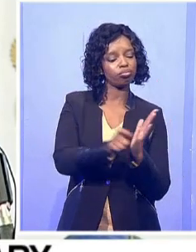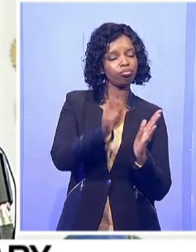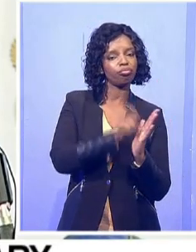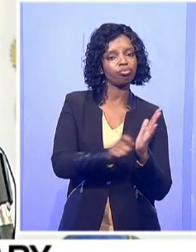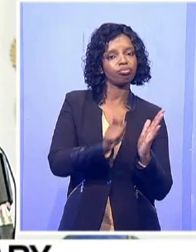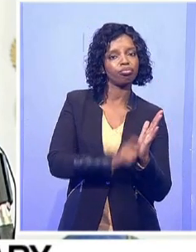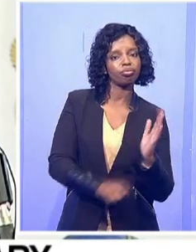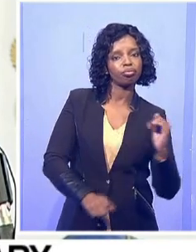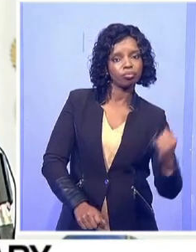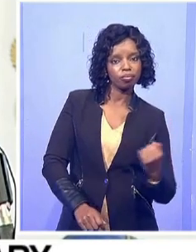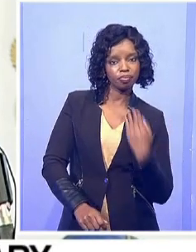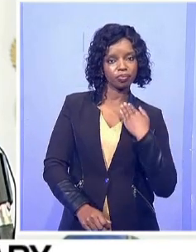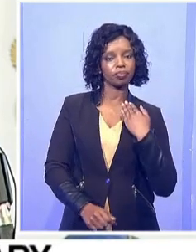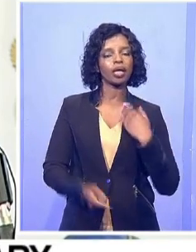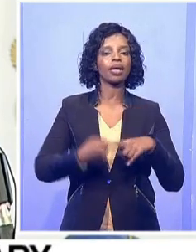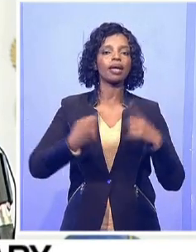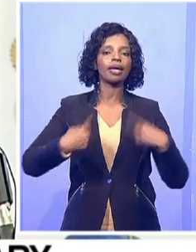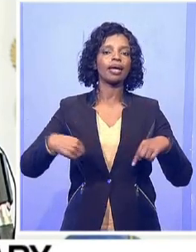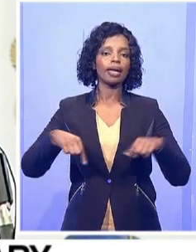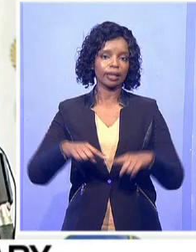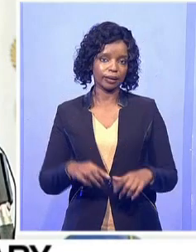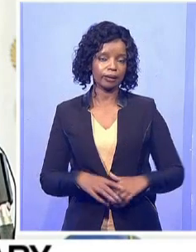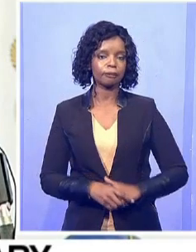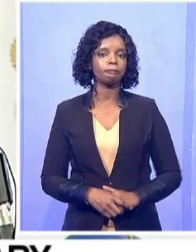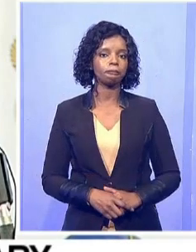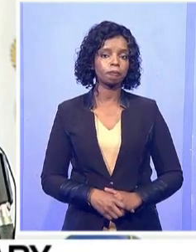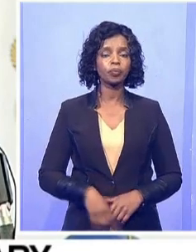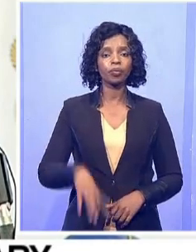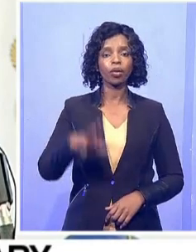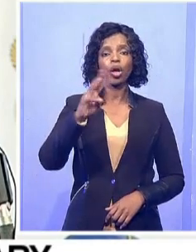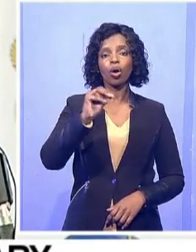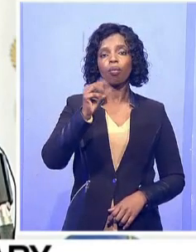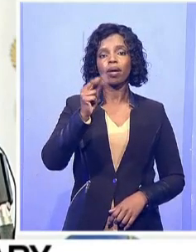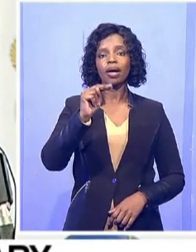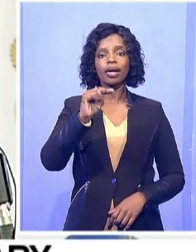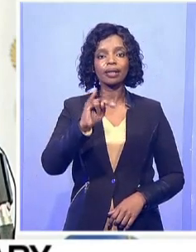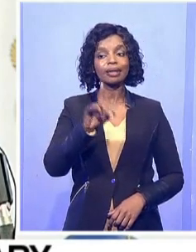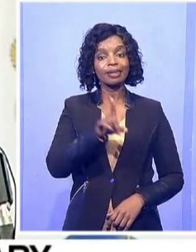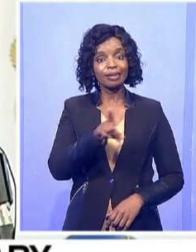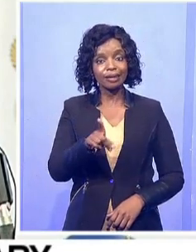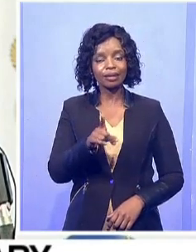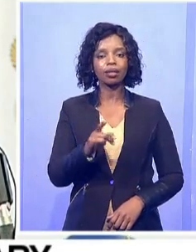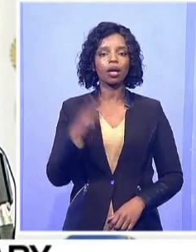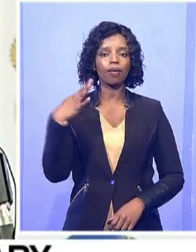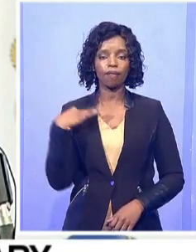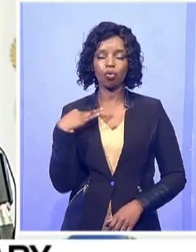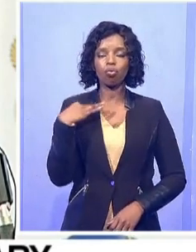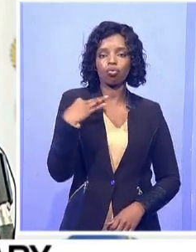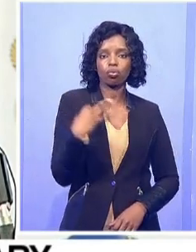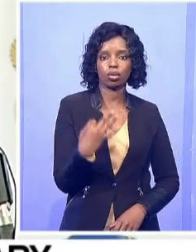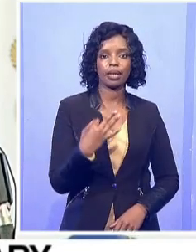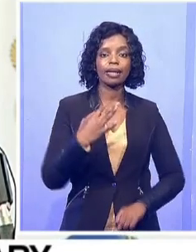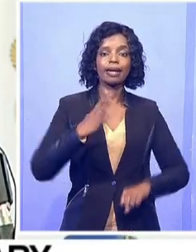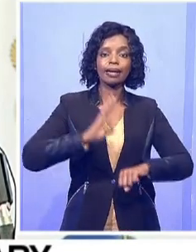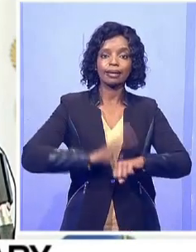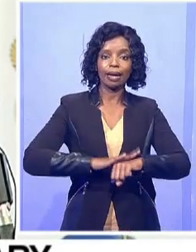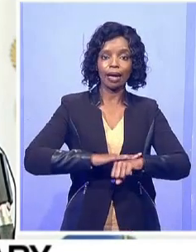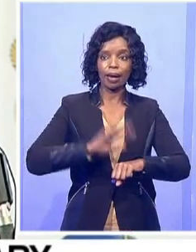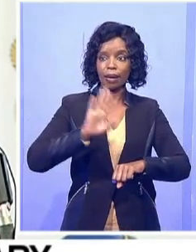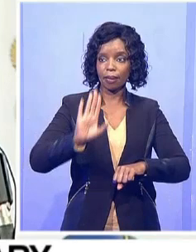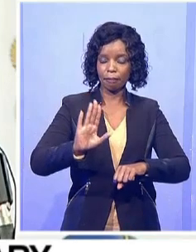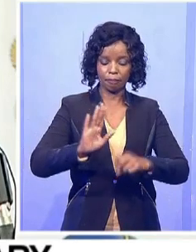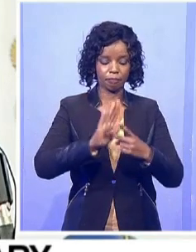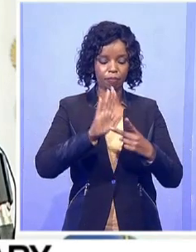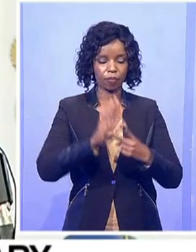and Mami also volunteered to give his time and support to the Department